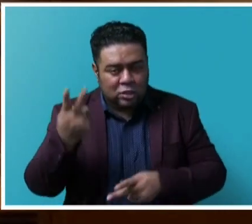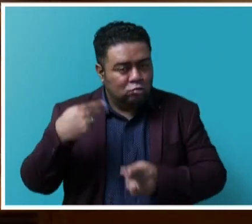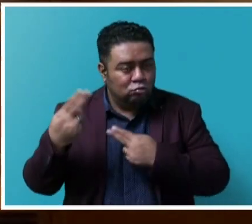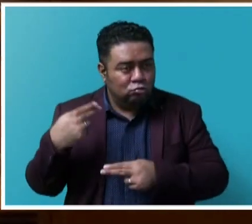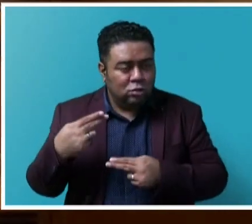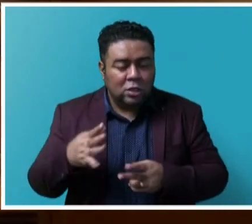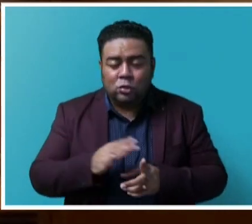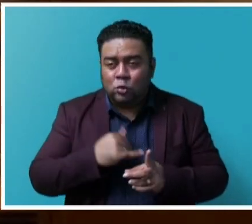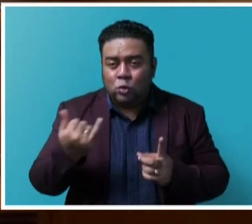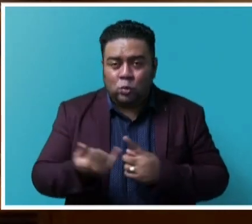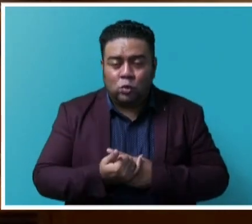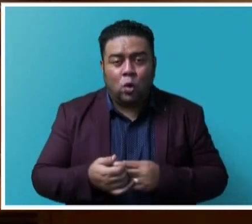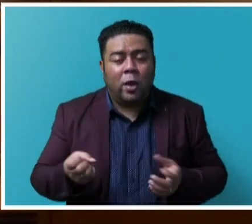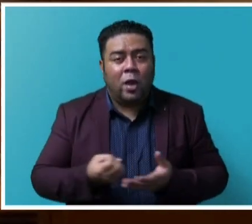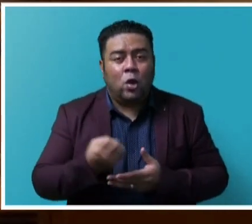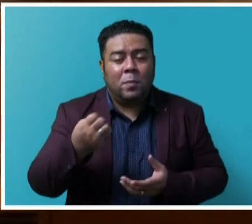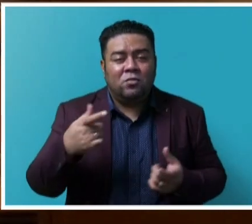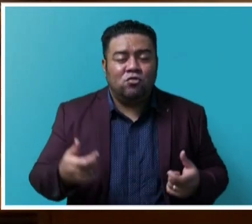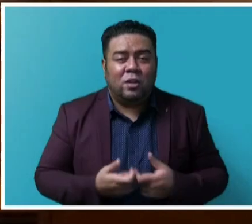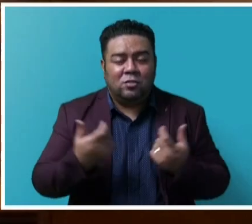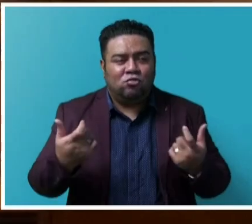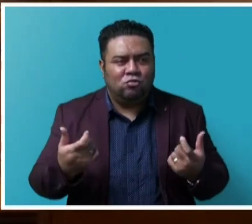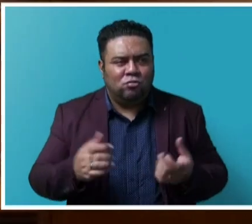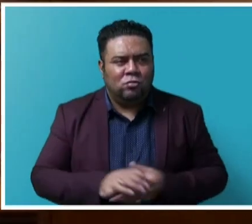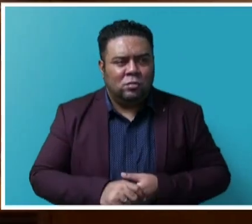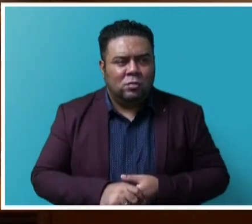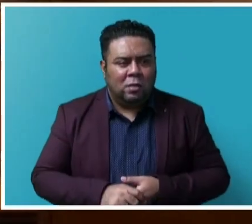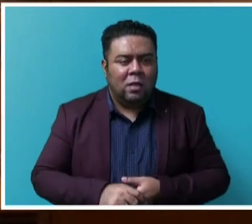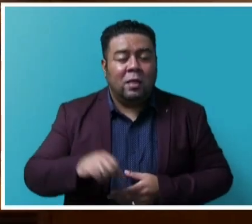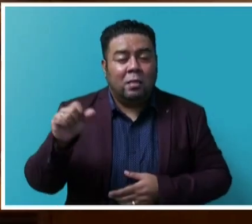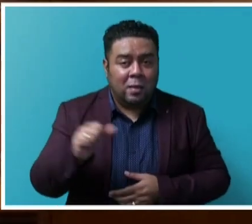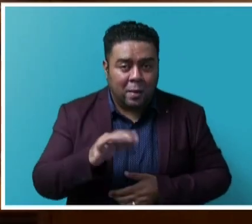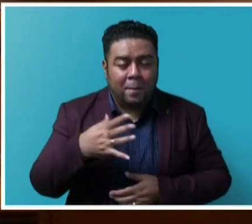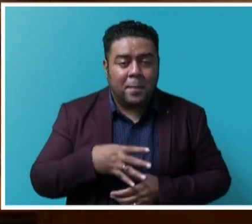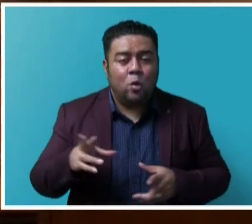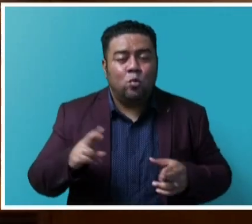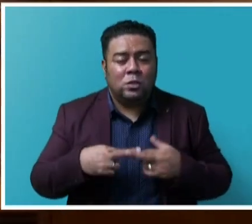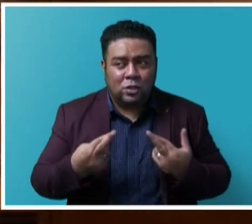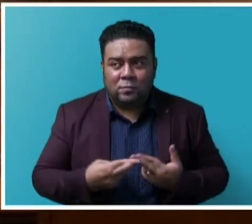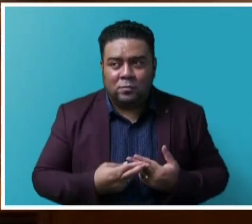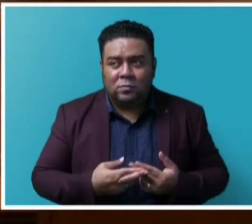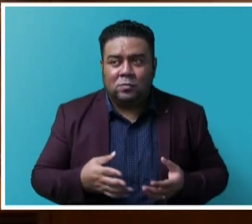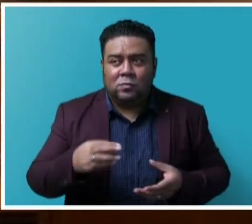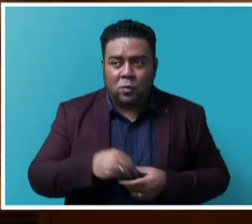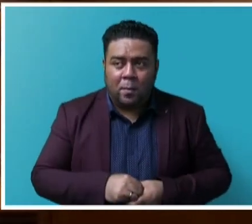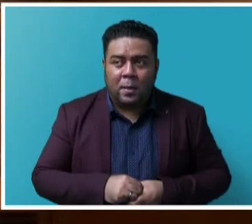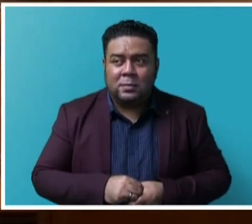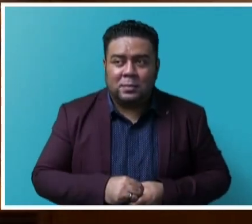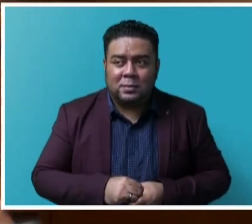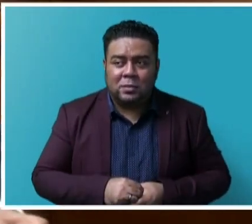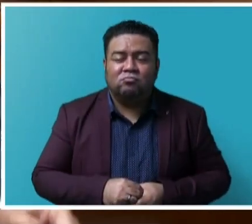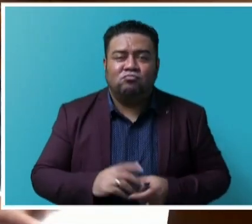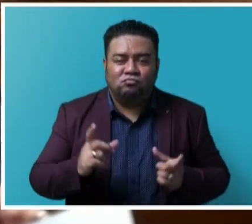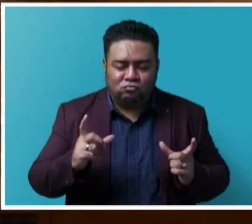Our socio-economic challenges are undeniable, yet our resolve to overcome them must remain